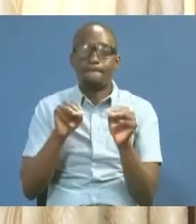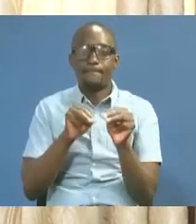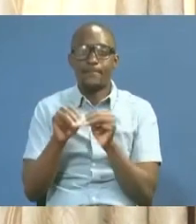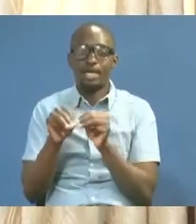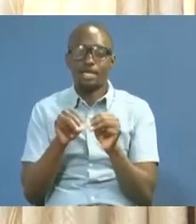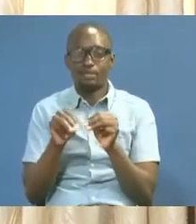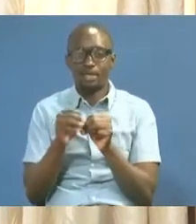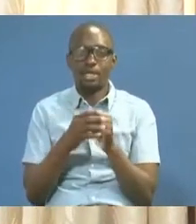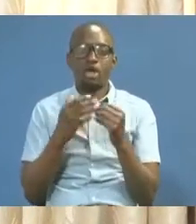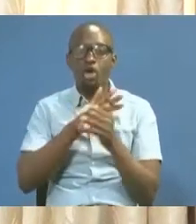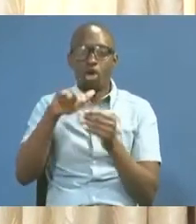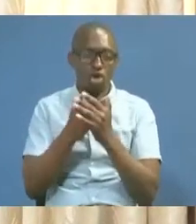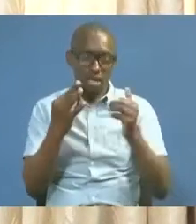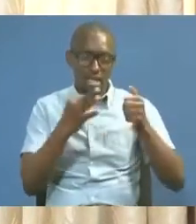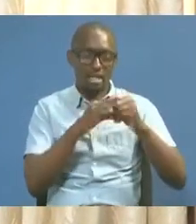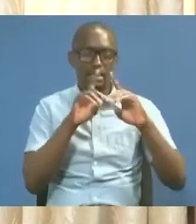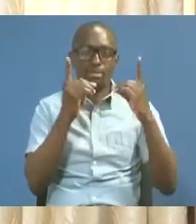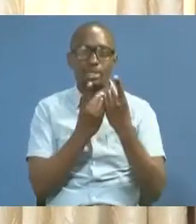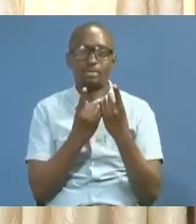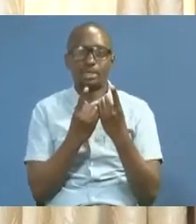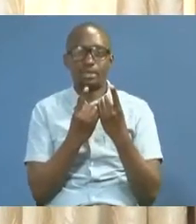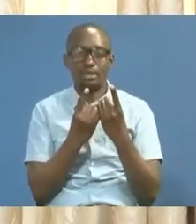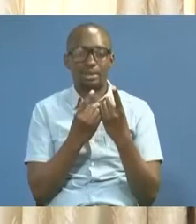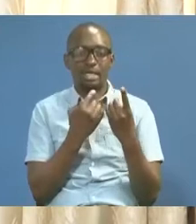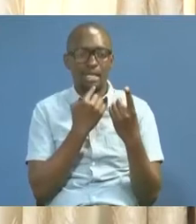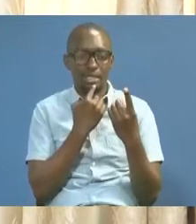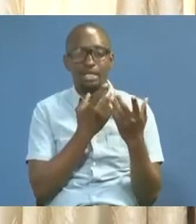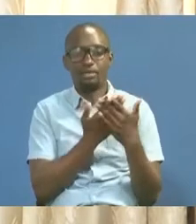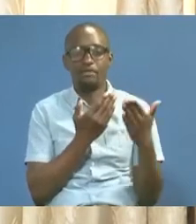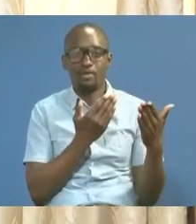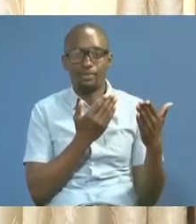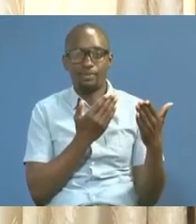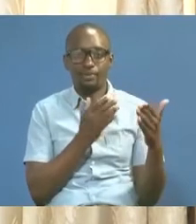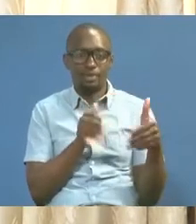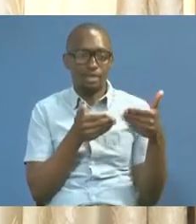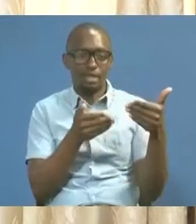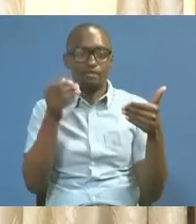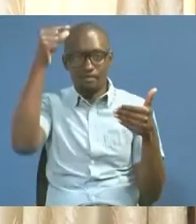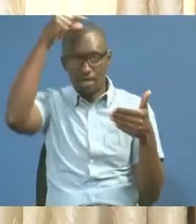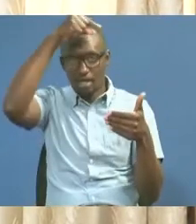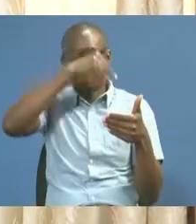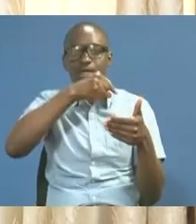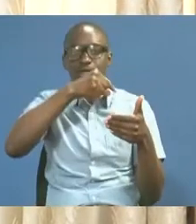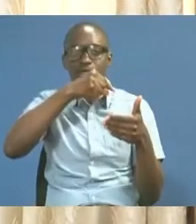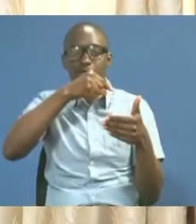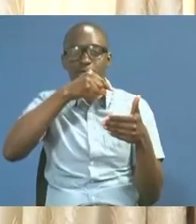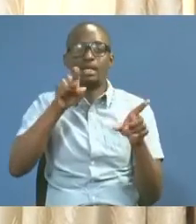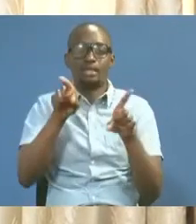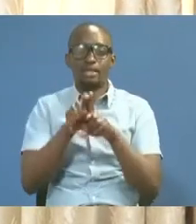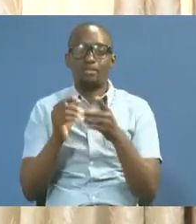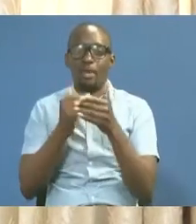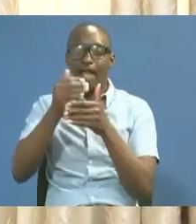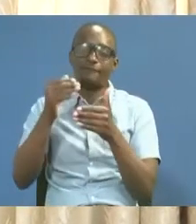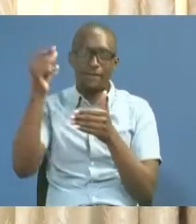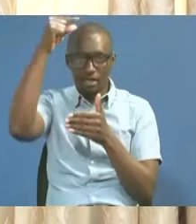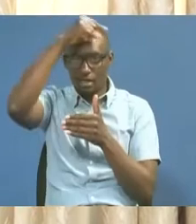8 departments that I had mentioned earlier offer undergraduate programs as well as postgraduate